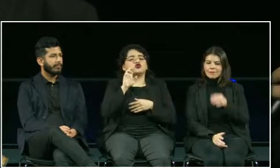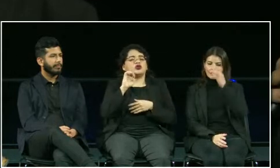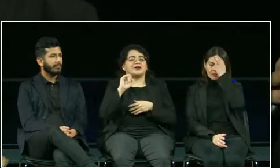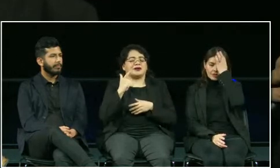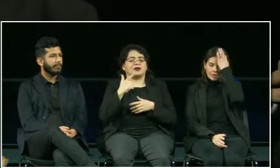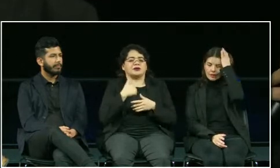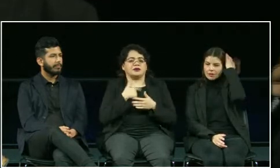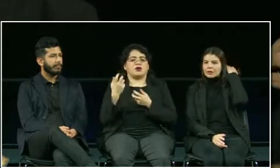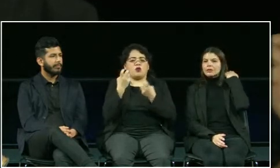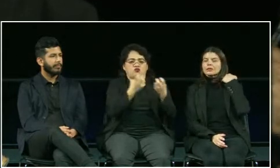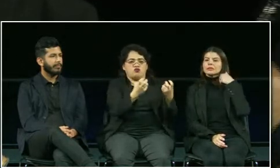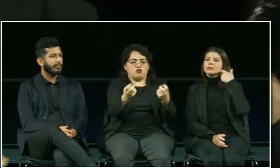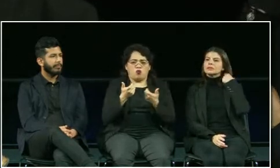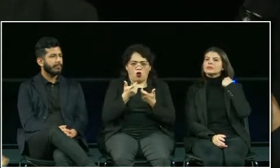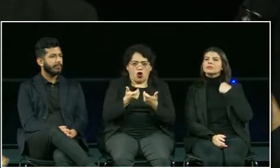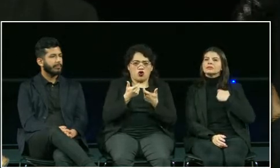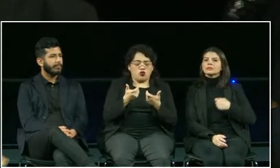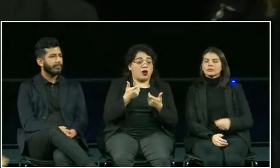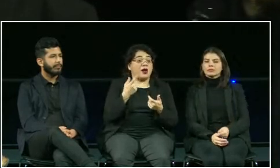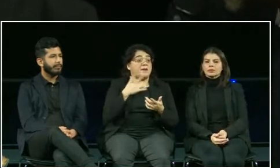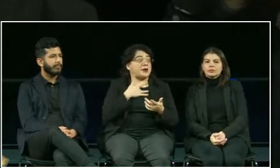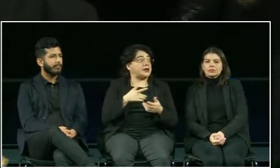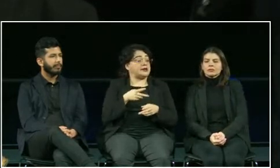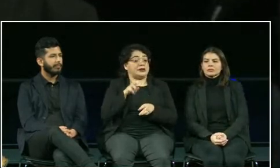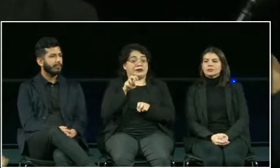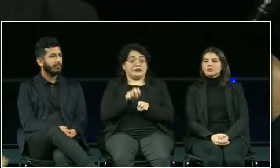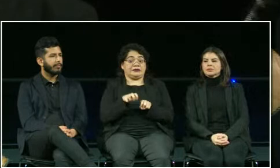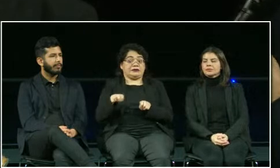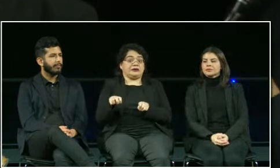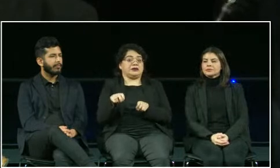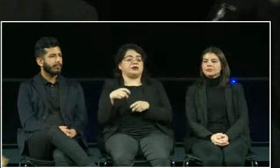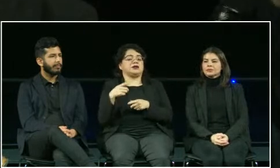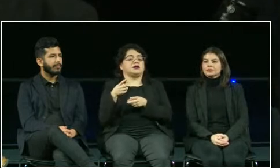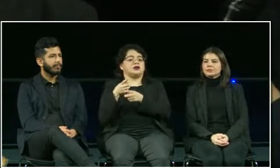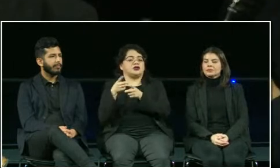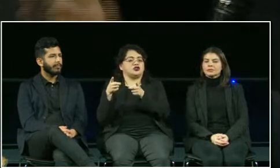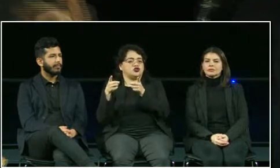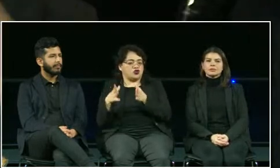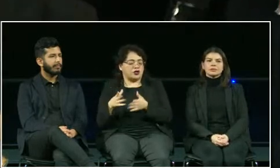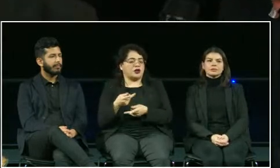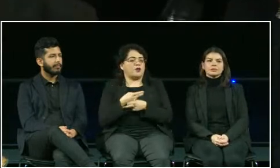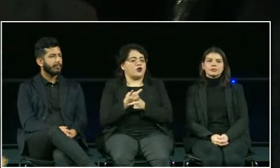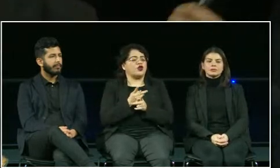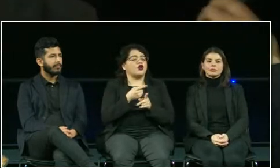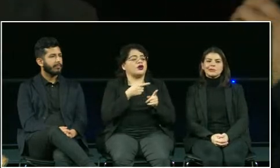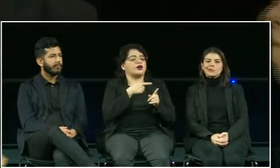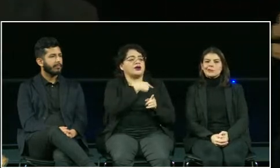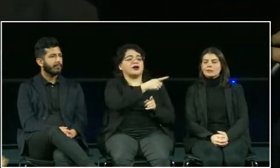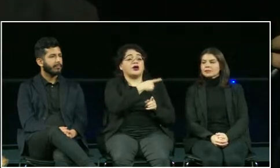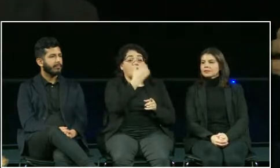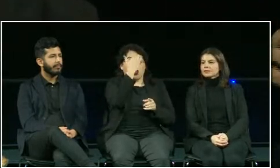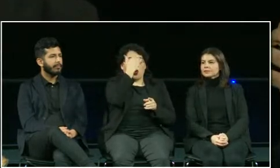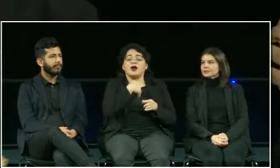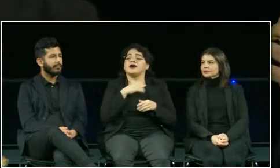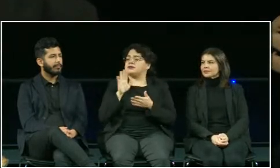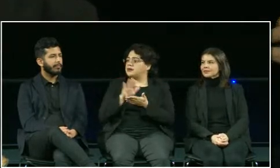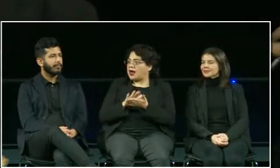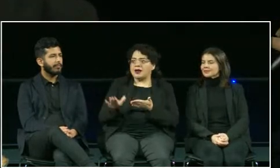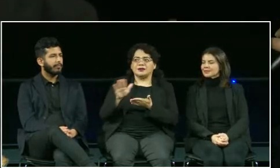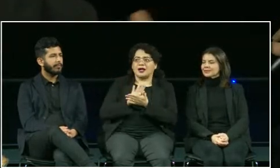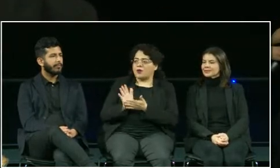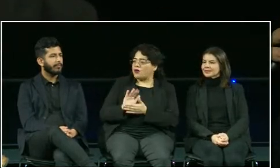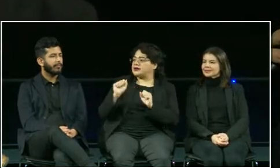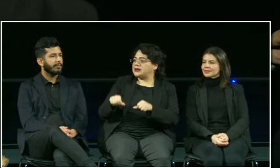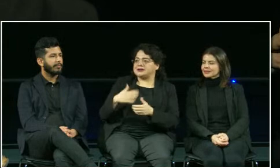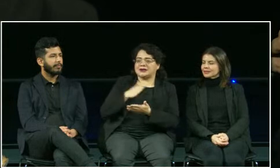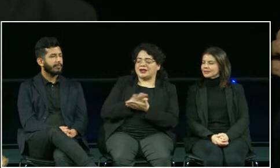the people are saying in front of the director, who's also the producer, it's a very nice movie, it's very good, and it's not what I wanted to hear. I wanted to